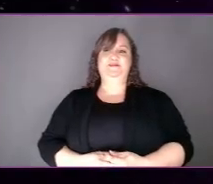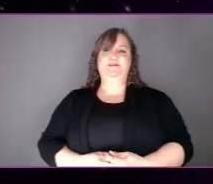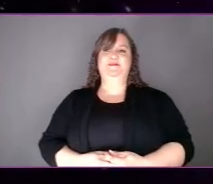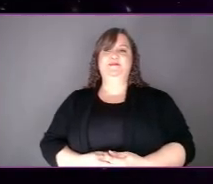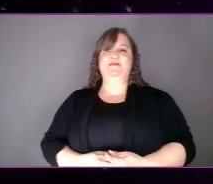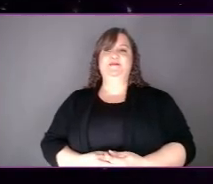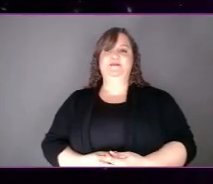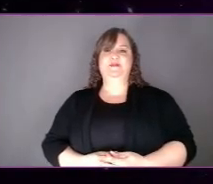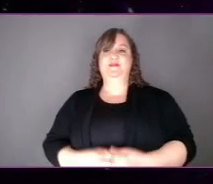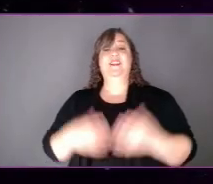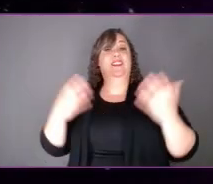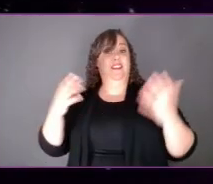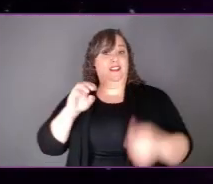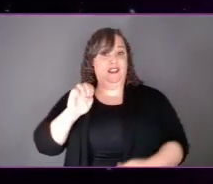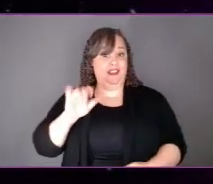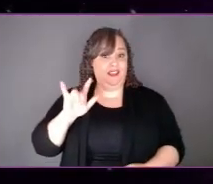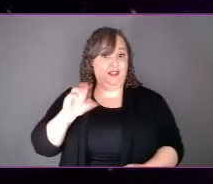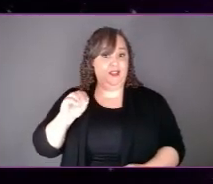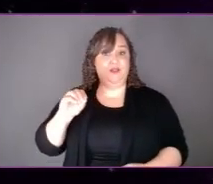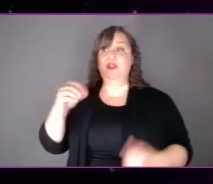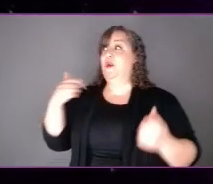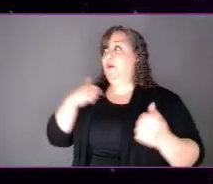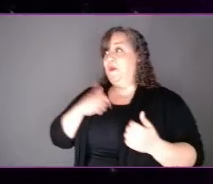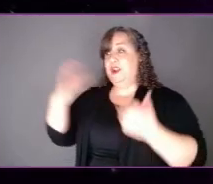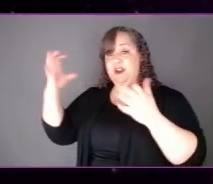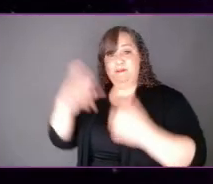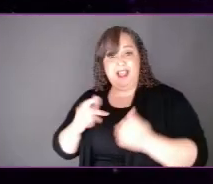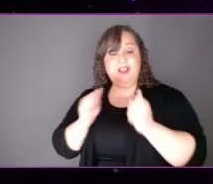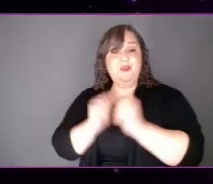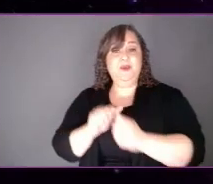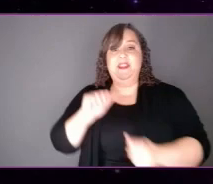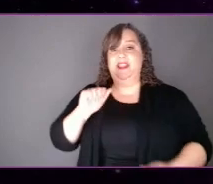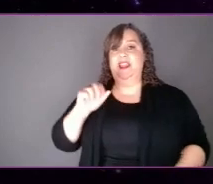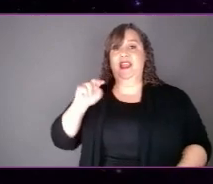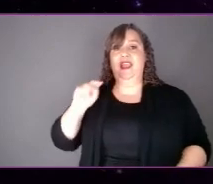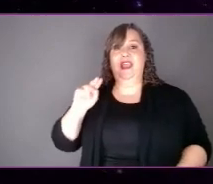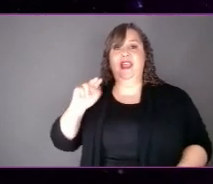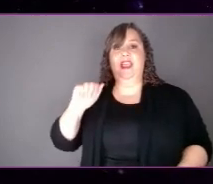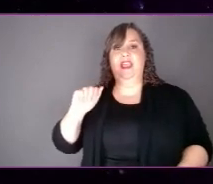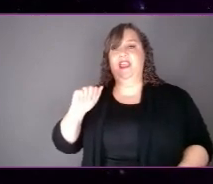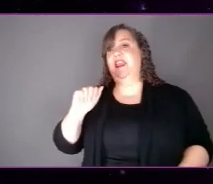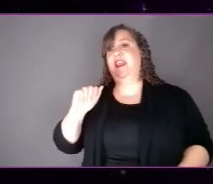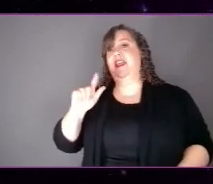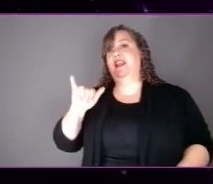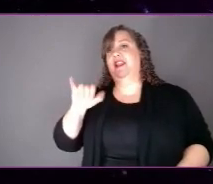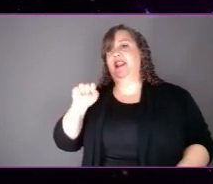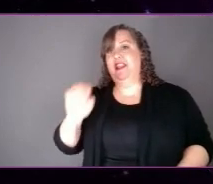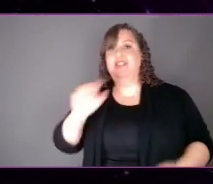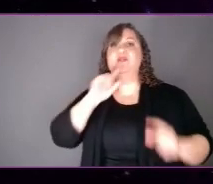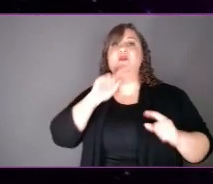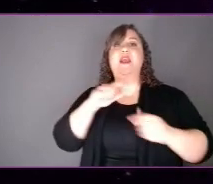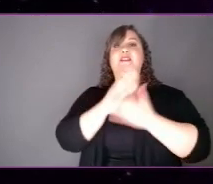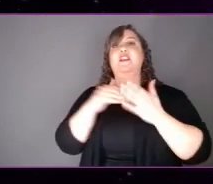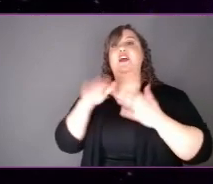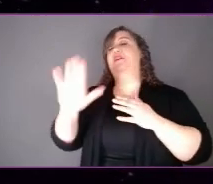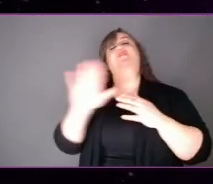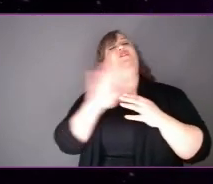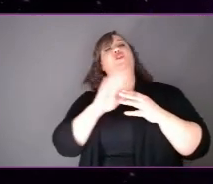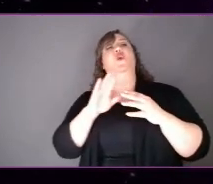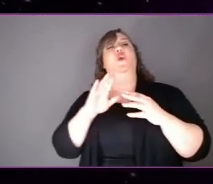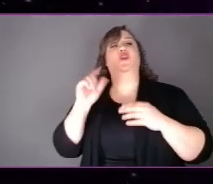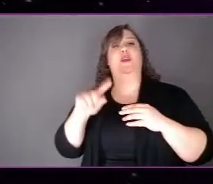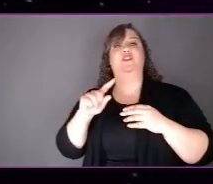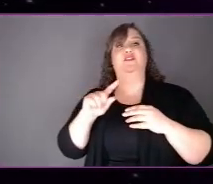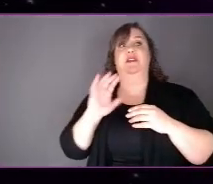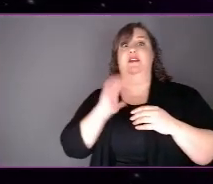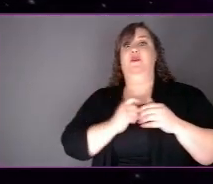So we're back with Annalise to answer a few of your questions, and our first hashtag Ask NASA question